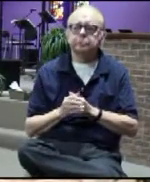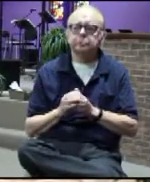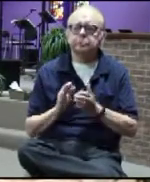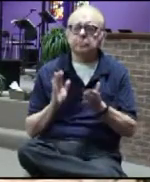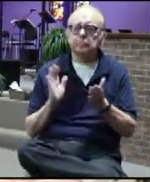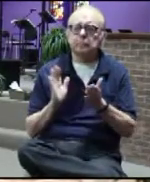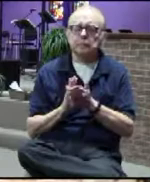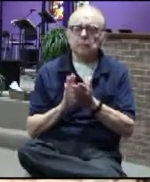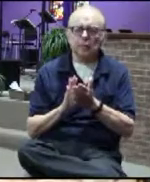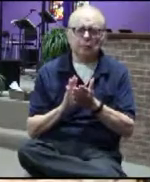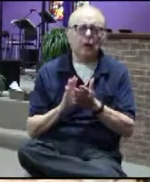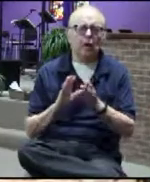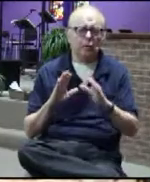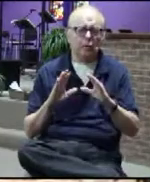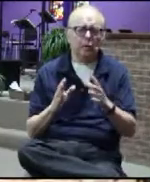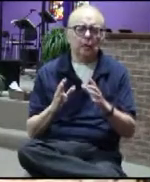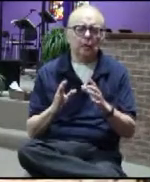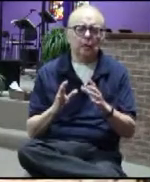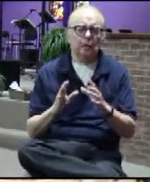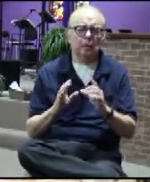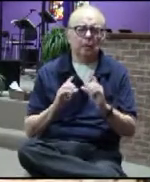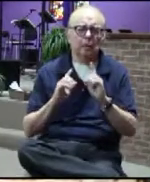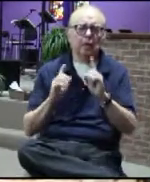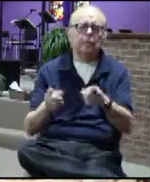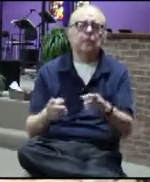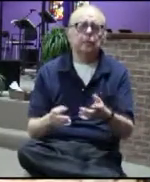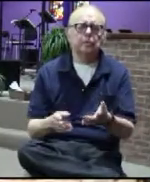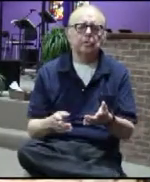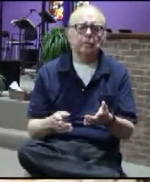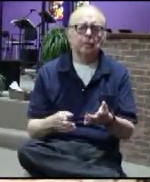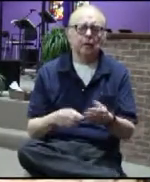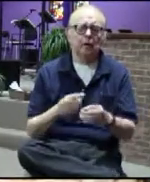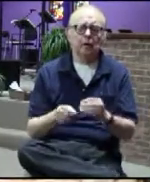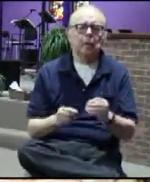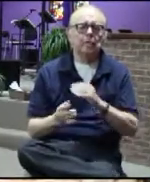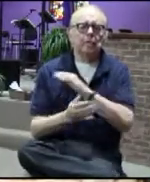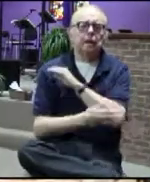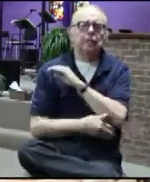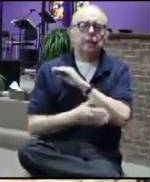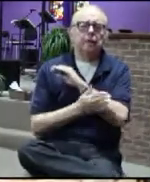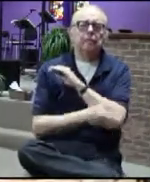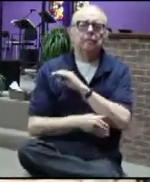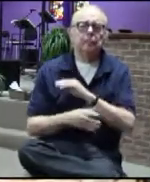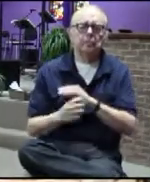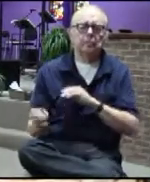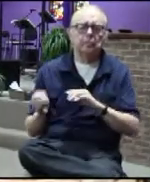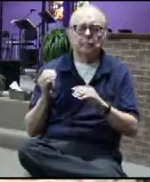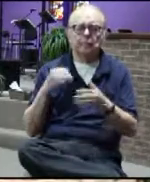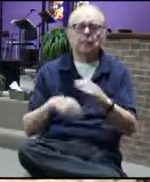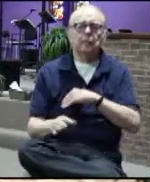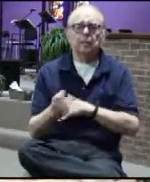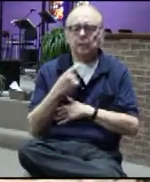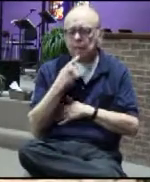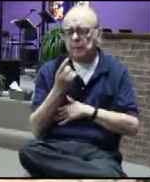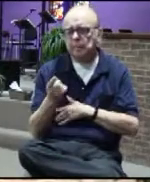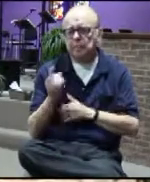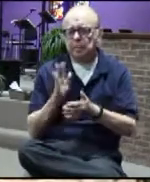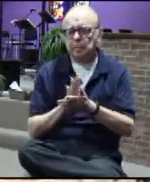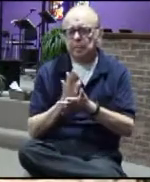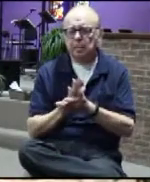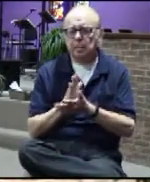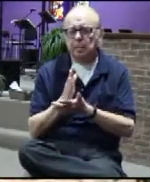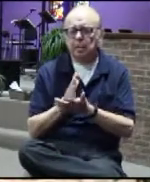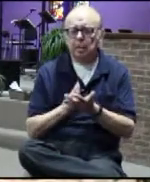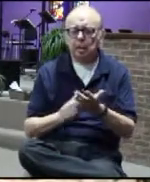art organization that goes around the country. And they go into public schools in some of the